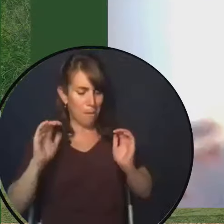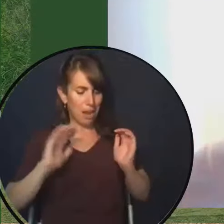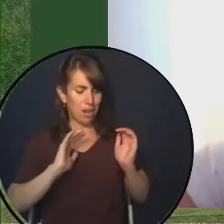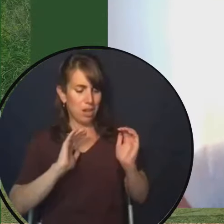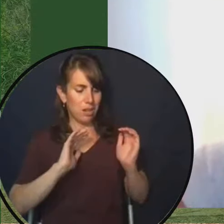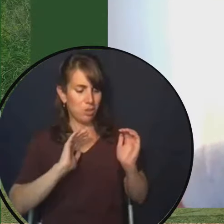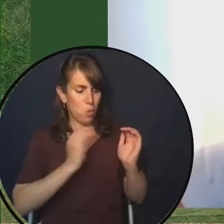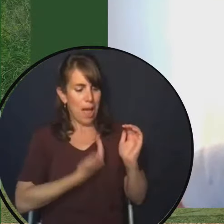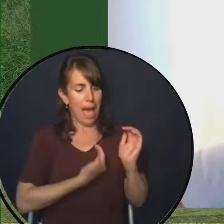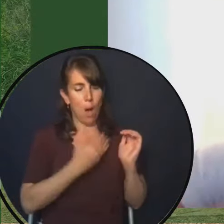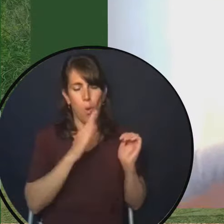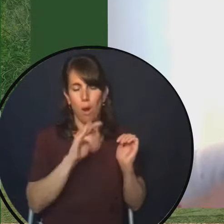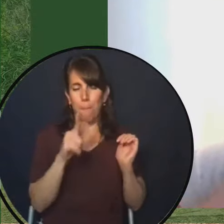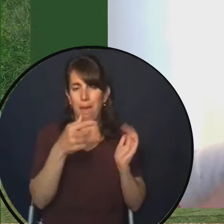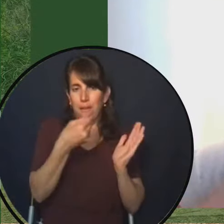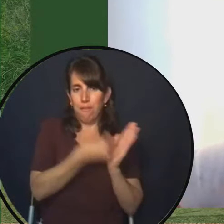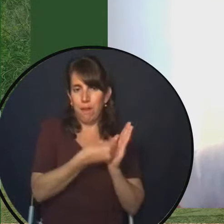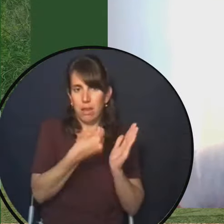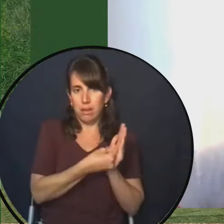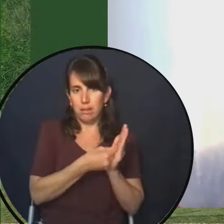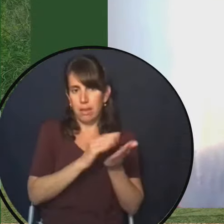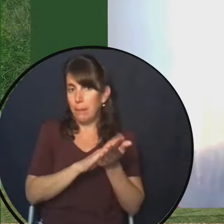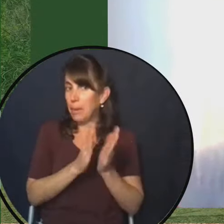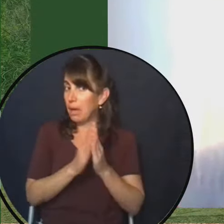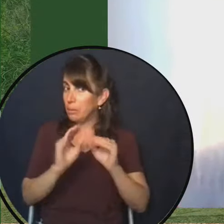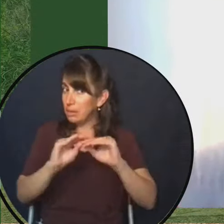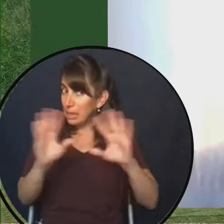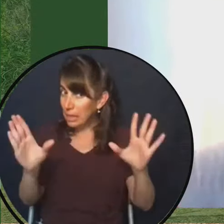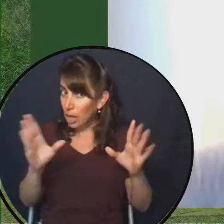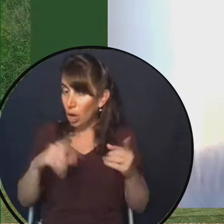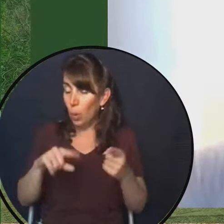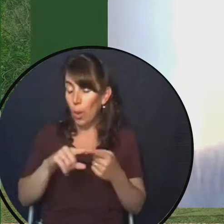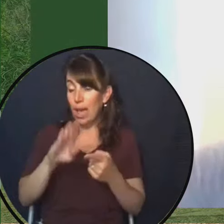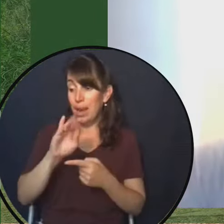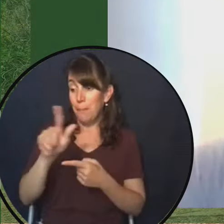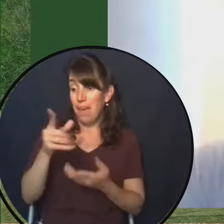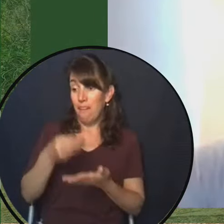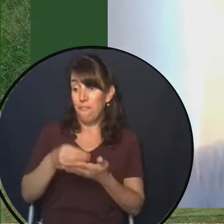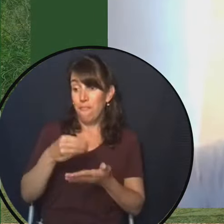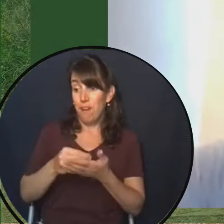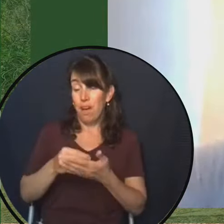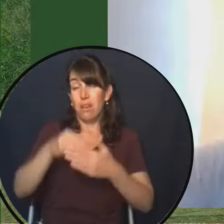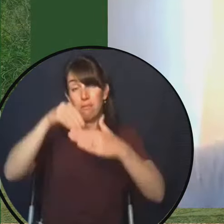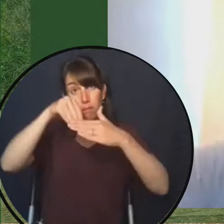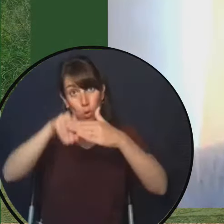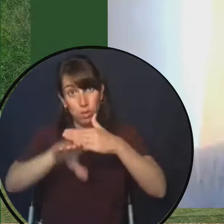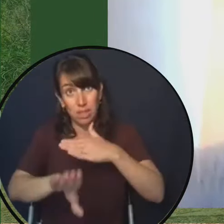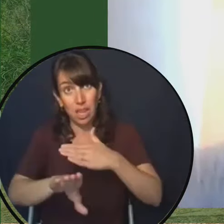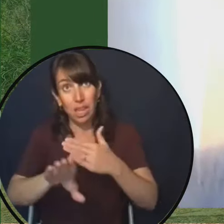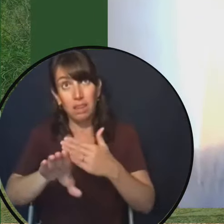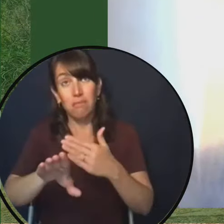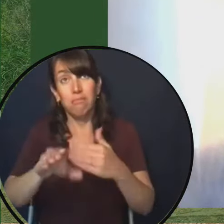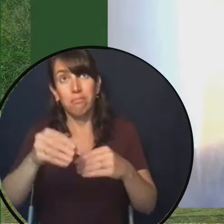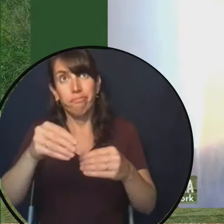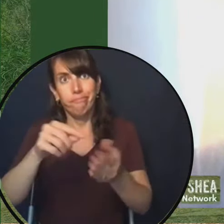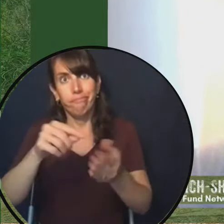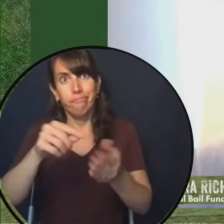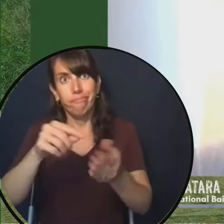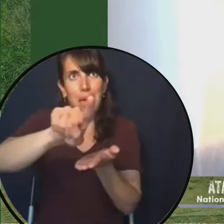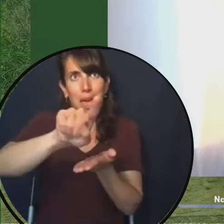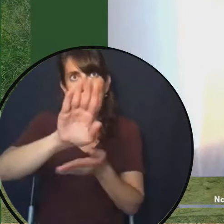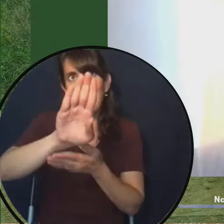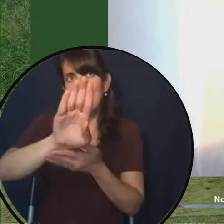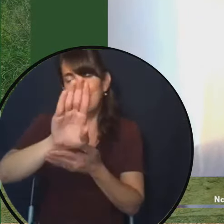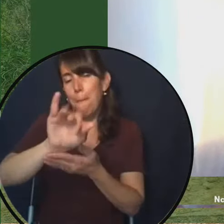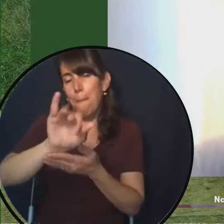very clear, right? So when a bail fund goes in and posts a bond for somebody, that is not really risky for the